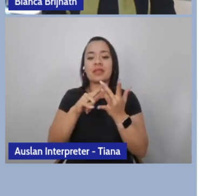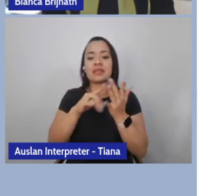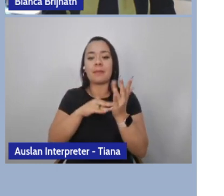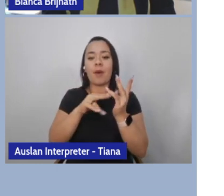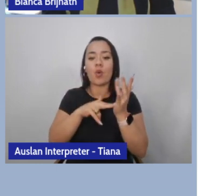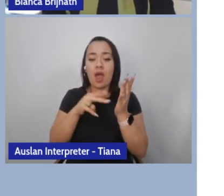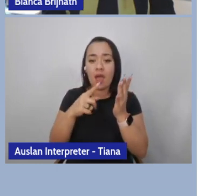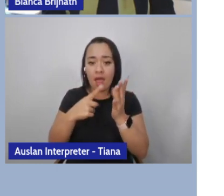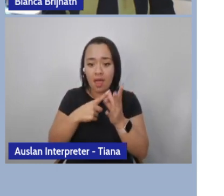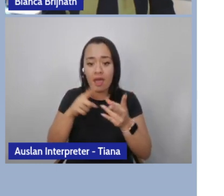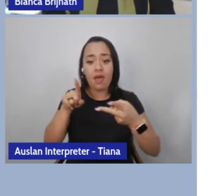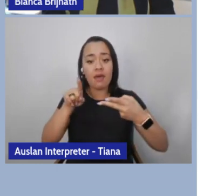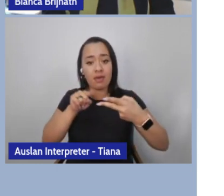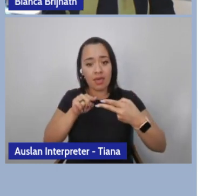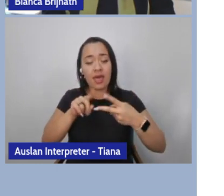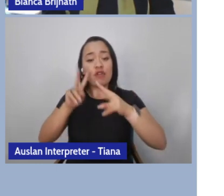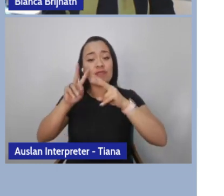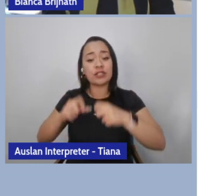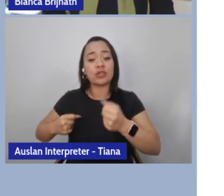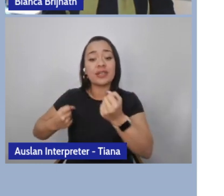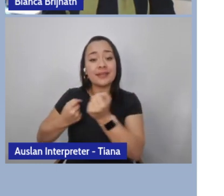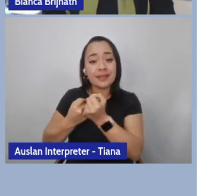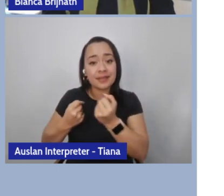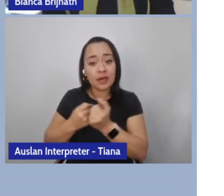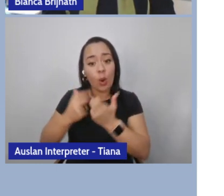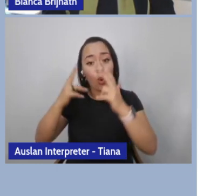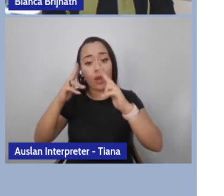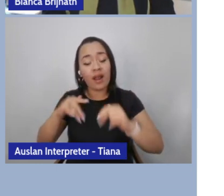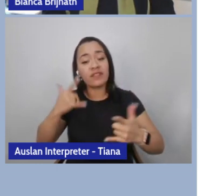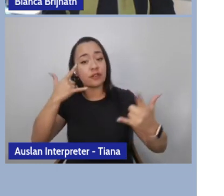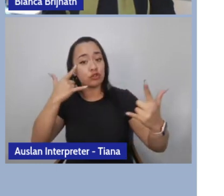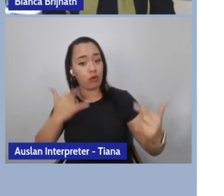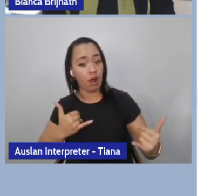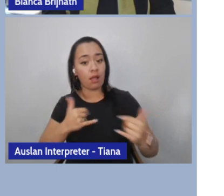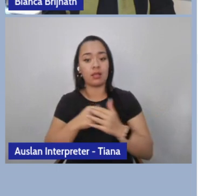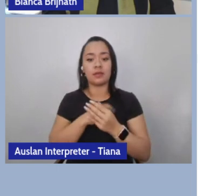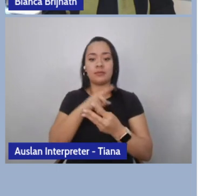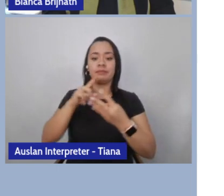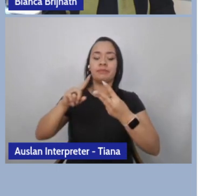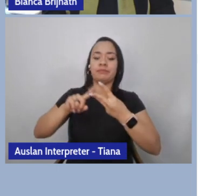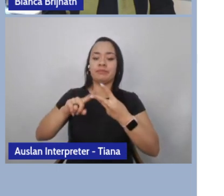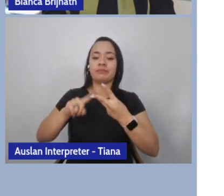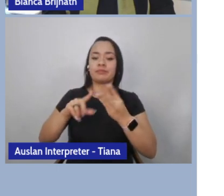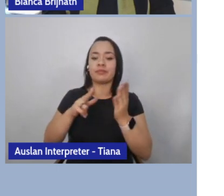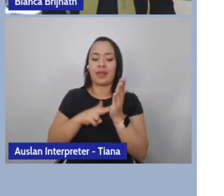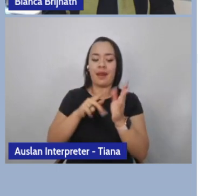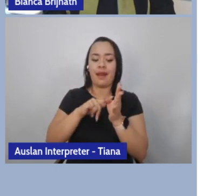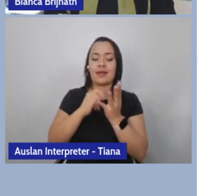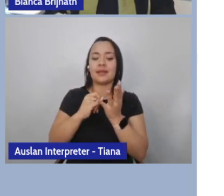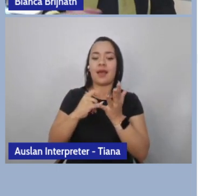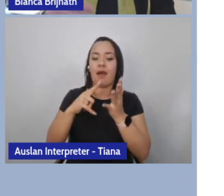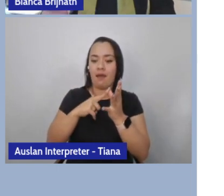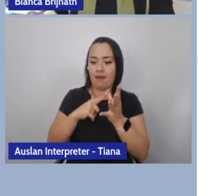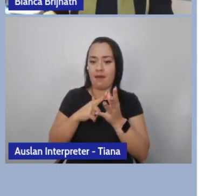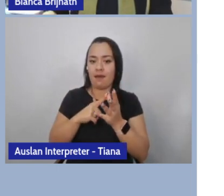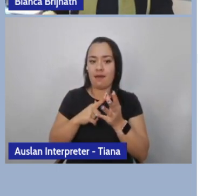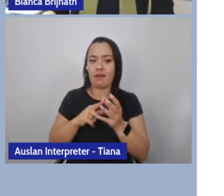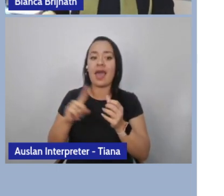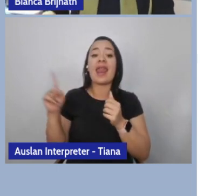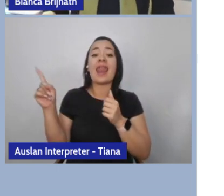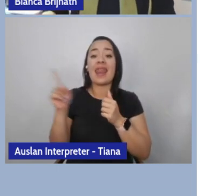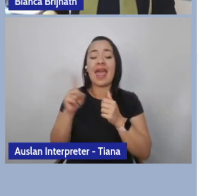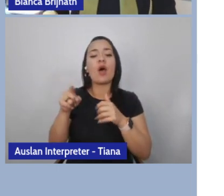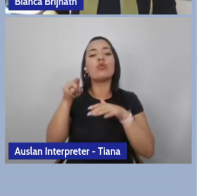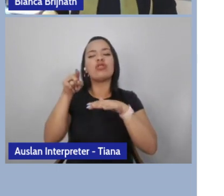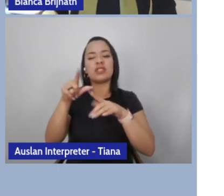who has been the research assistant looking after the trial, and Miss Nissa Clark, who's now heading up the implementation